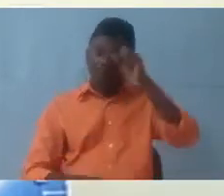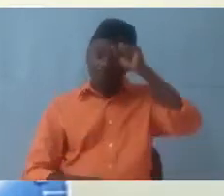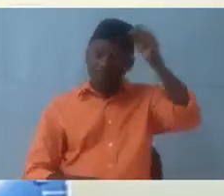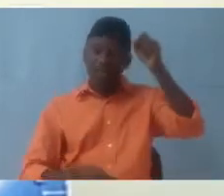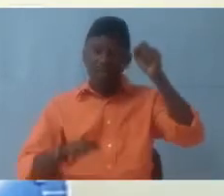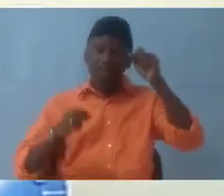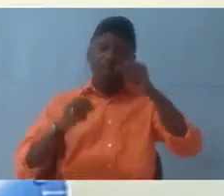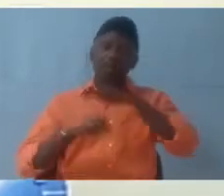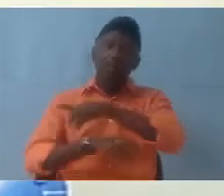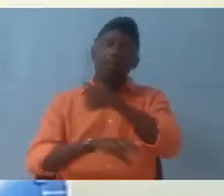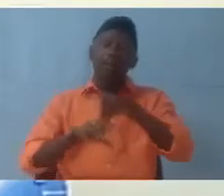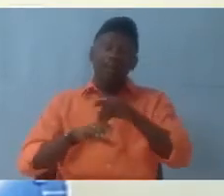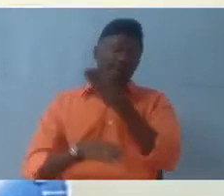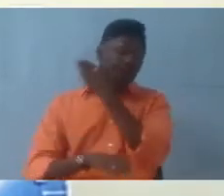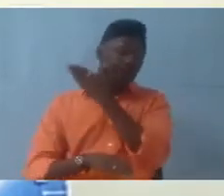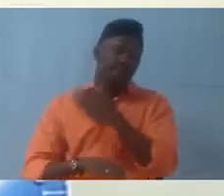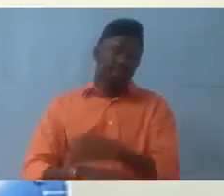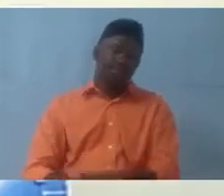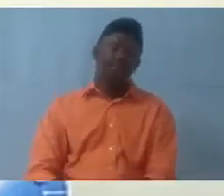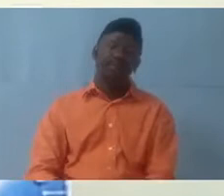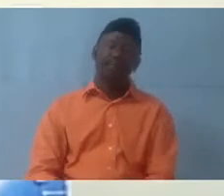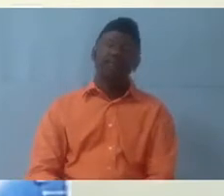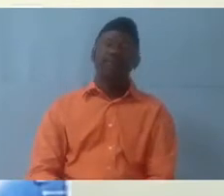So it was